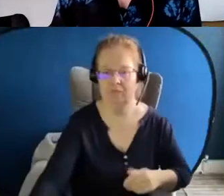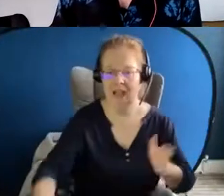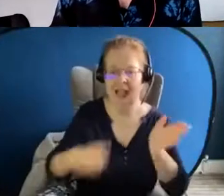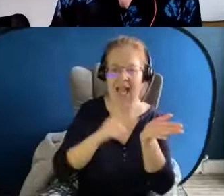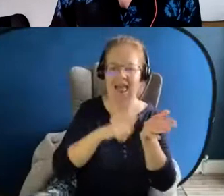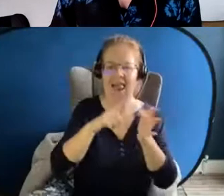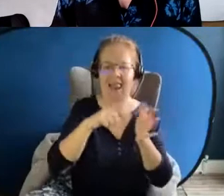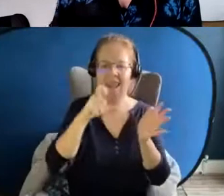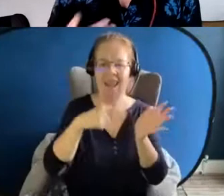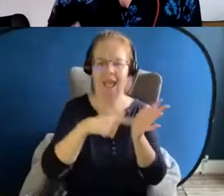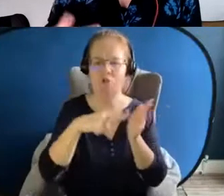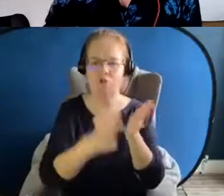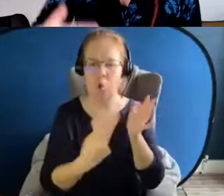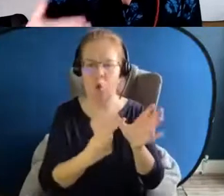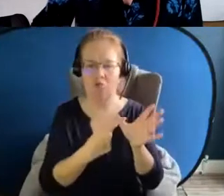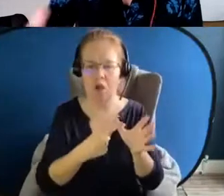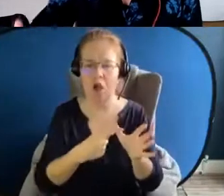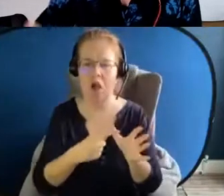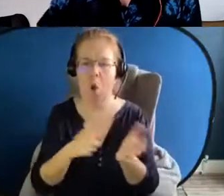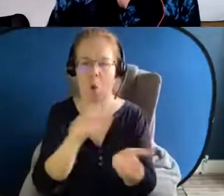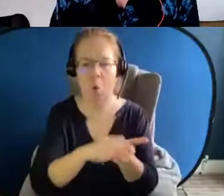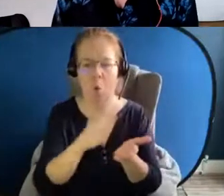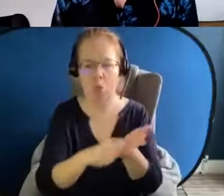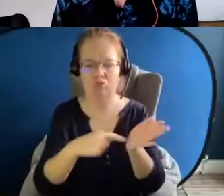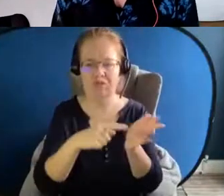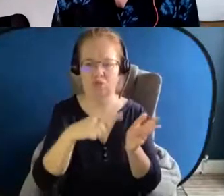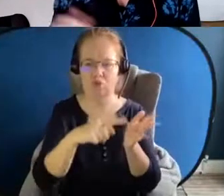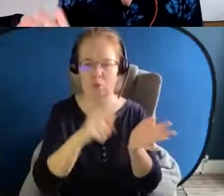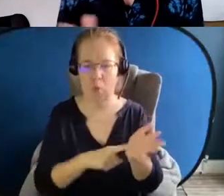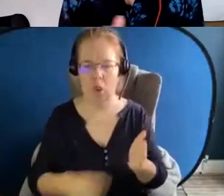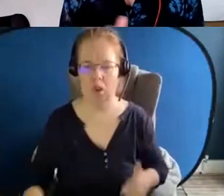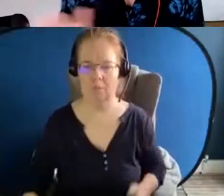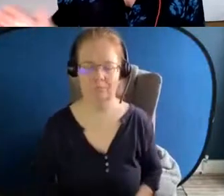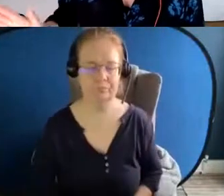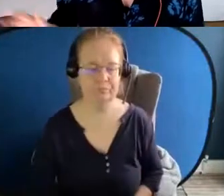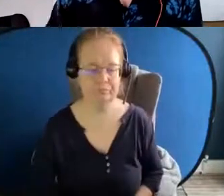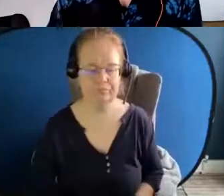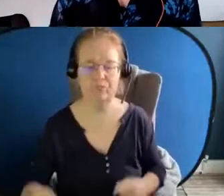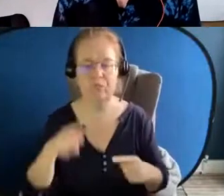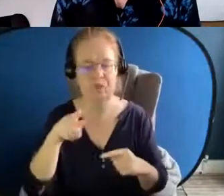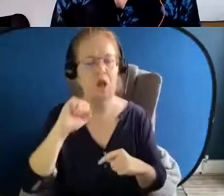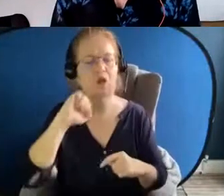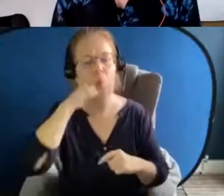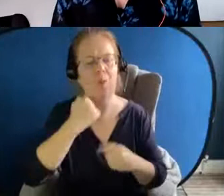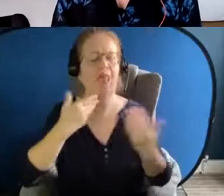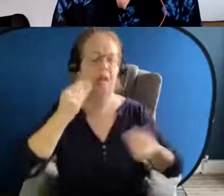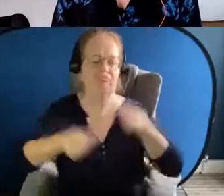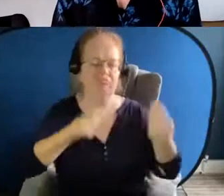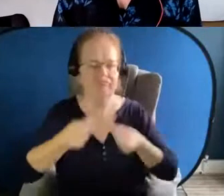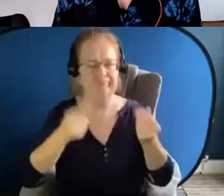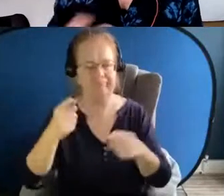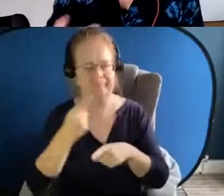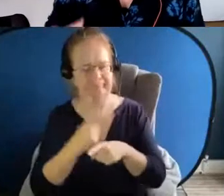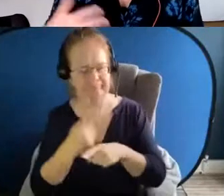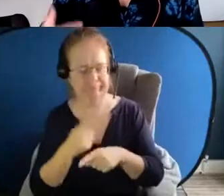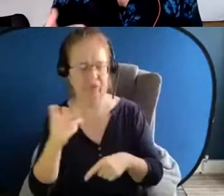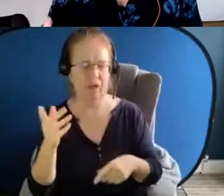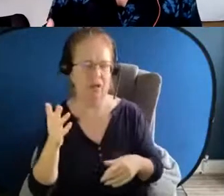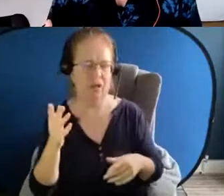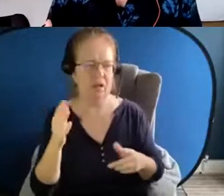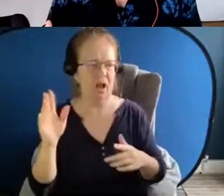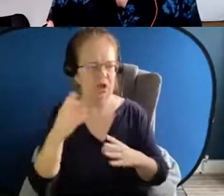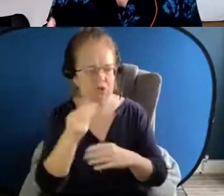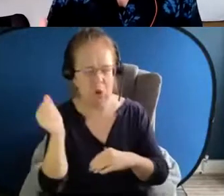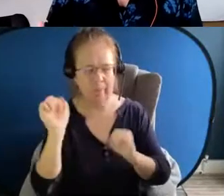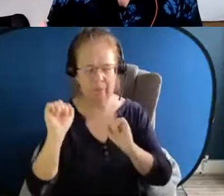perspective of how things are changing, why it's important, why he believes it's important. And then he'll also move on to talk a little bit about